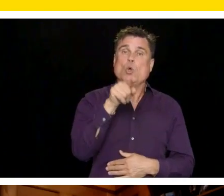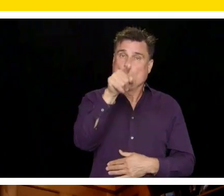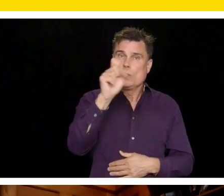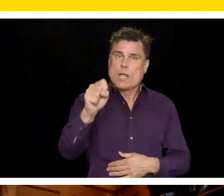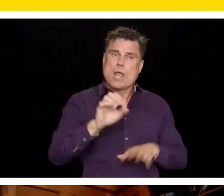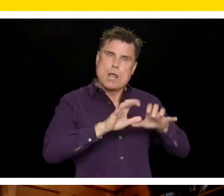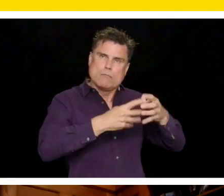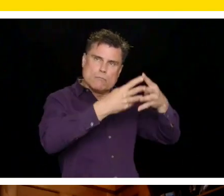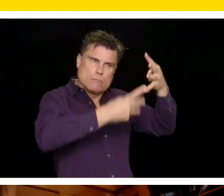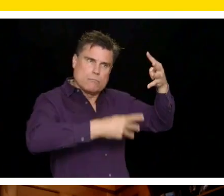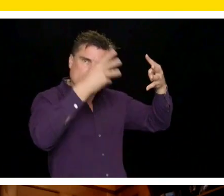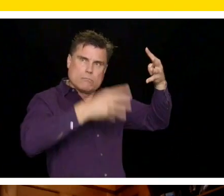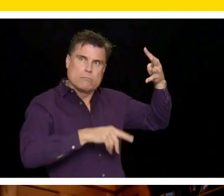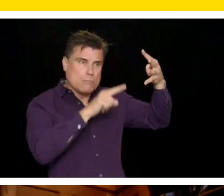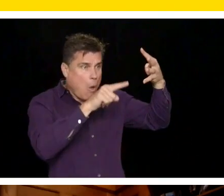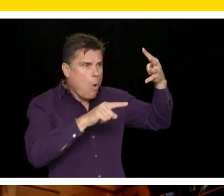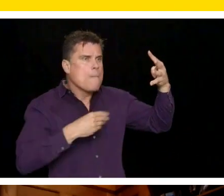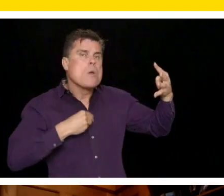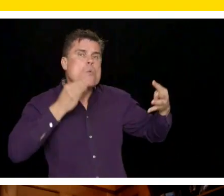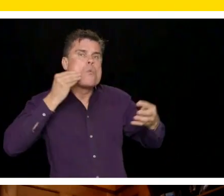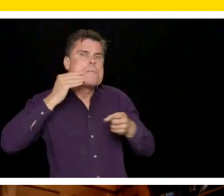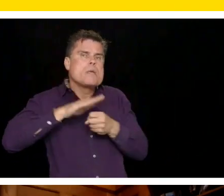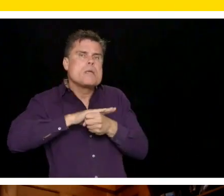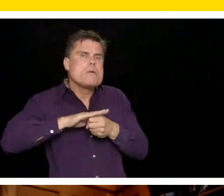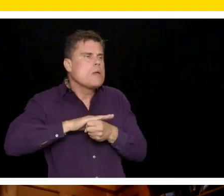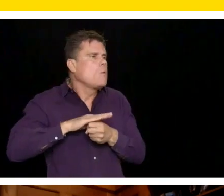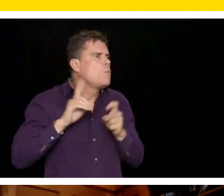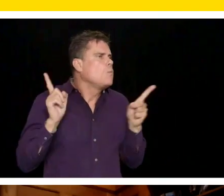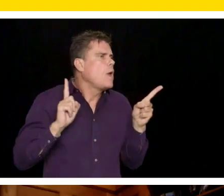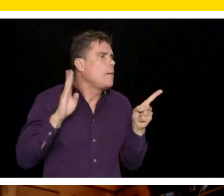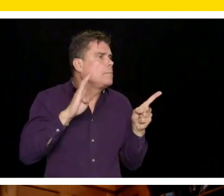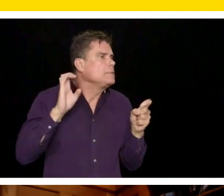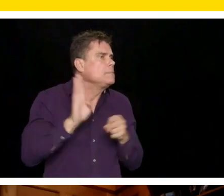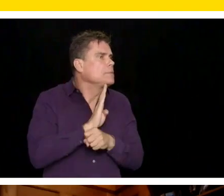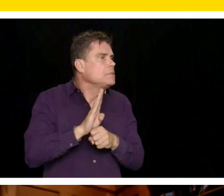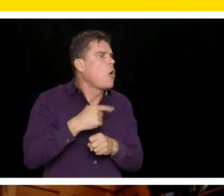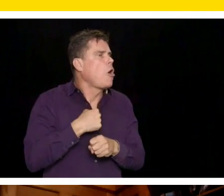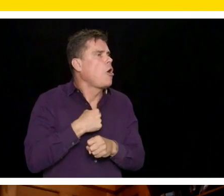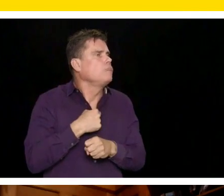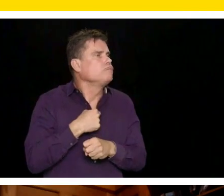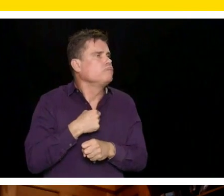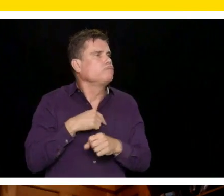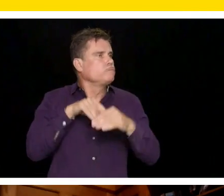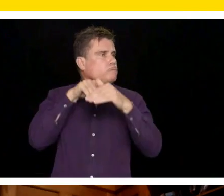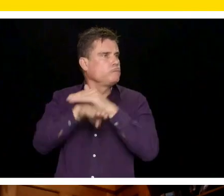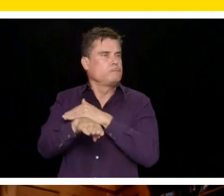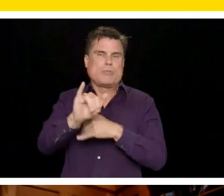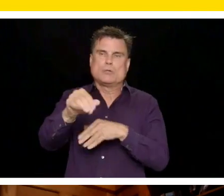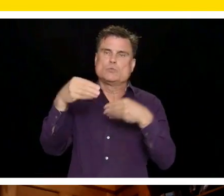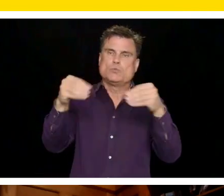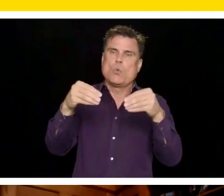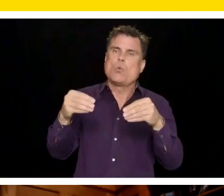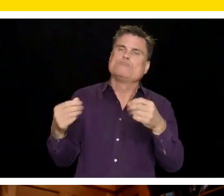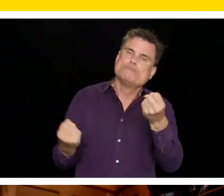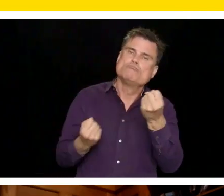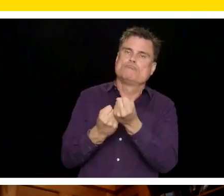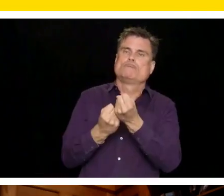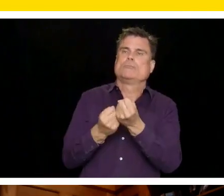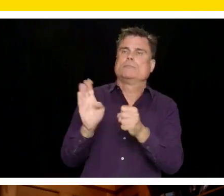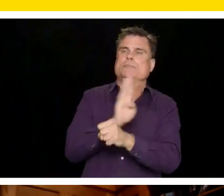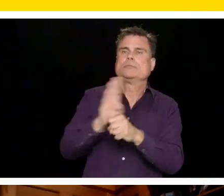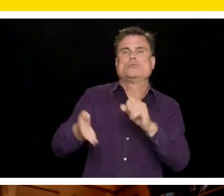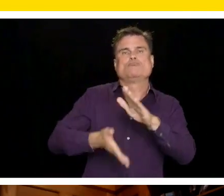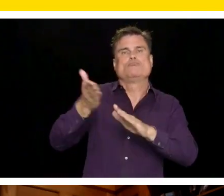I would check that out. And all of these little steps can really add up for small businesses. So do what you can. Thank you, Jenny.